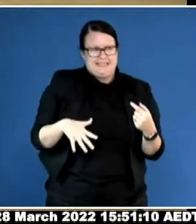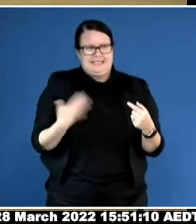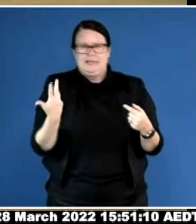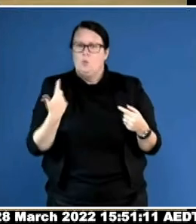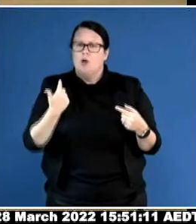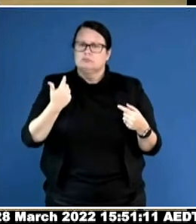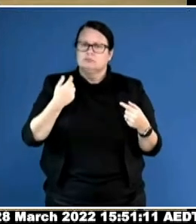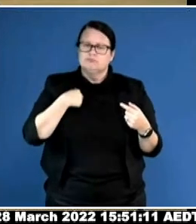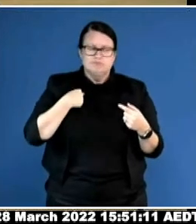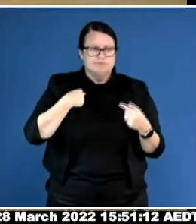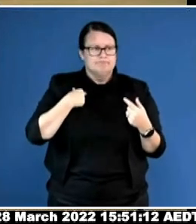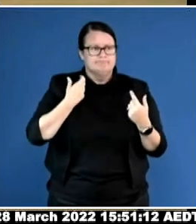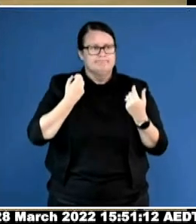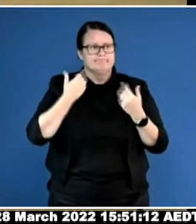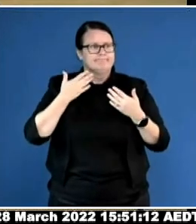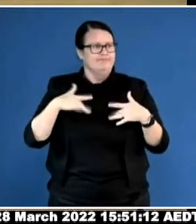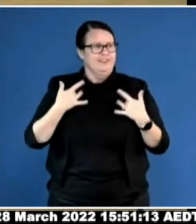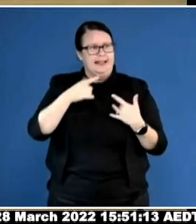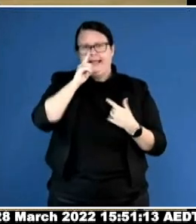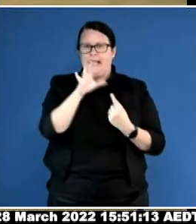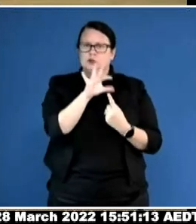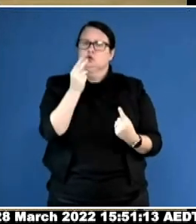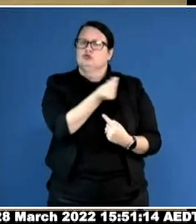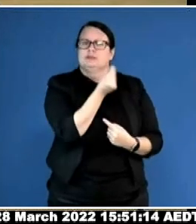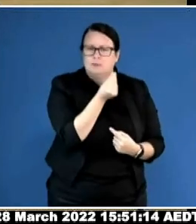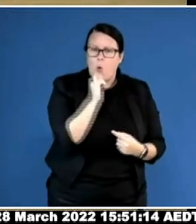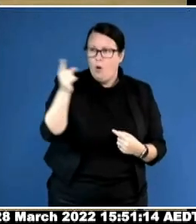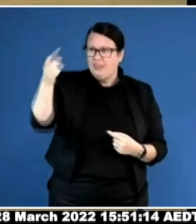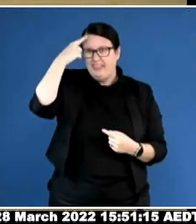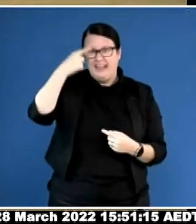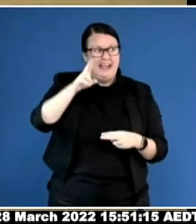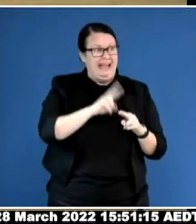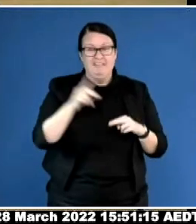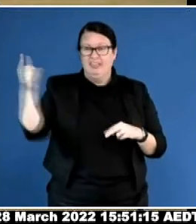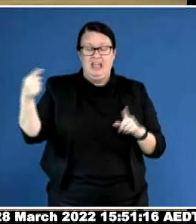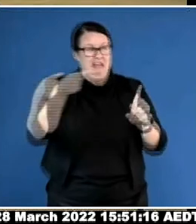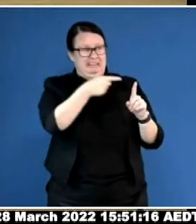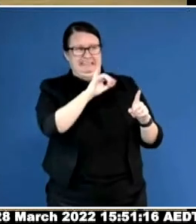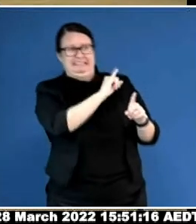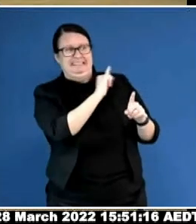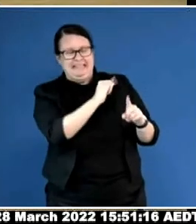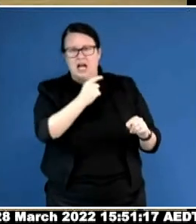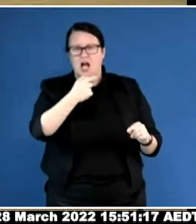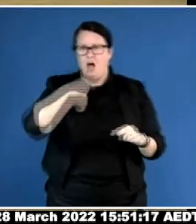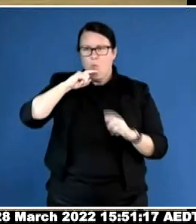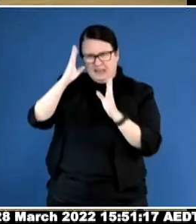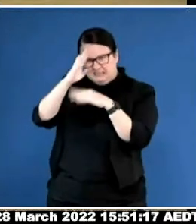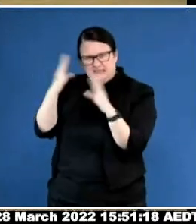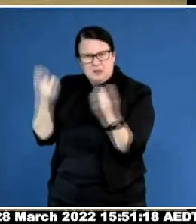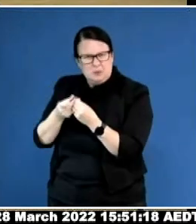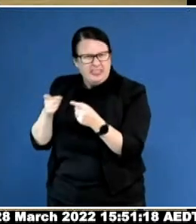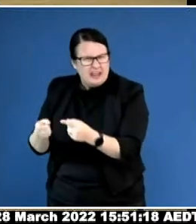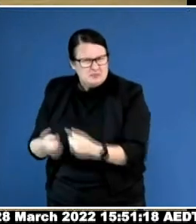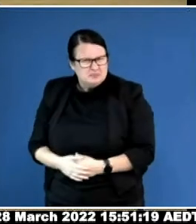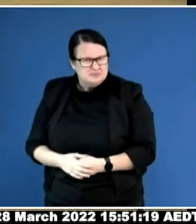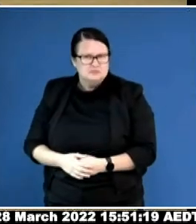away my ability to choose, and perhaps they were concerned that I might have an outburst of anger. They knew they weren't healthy relationships,